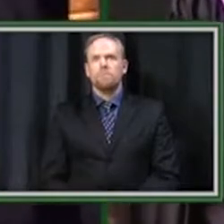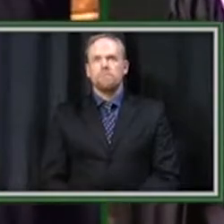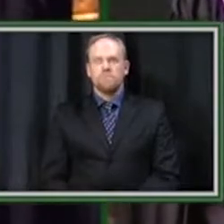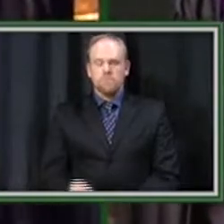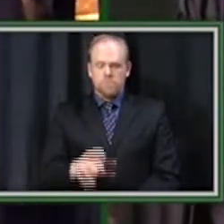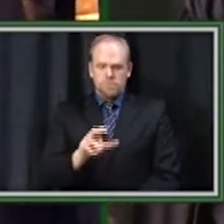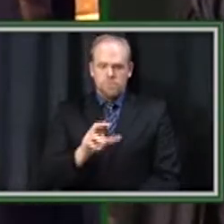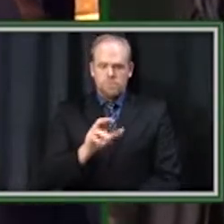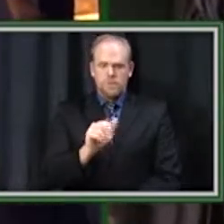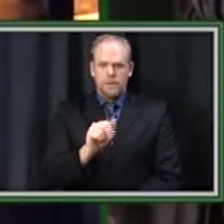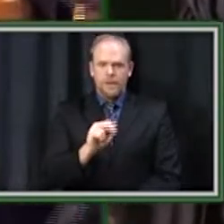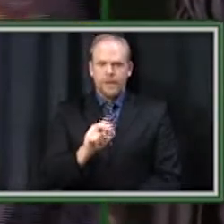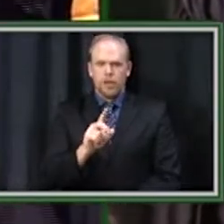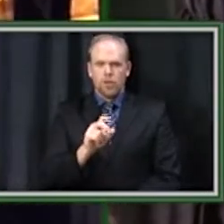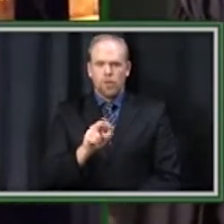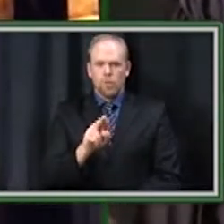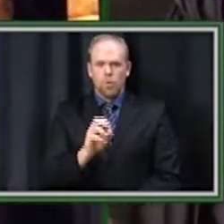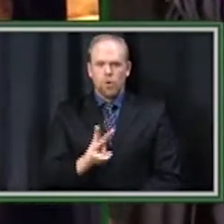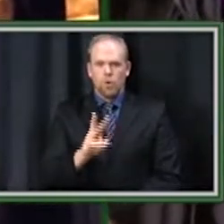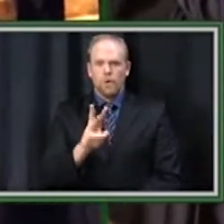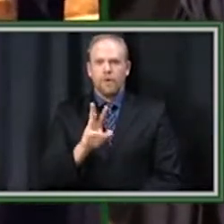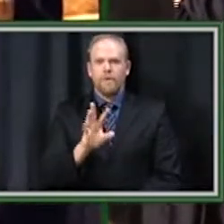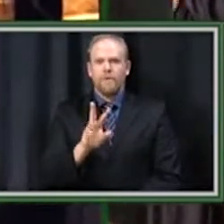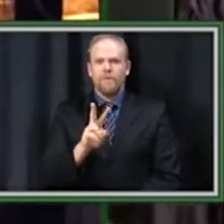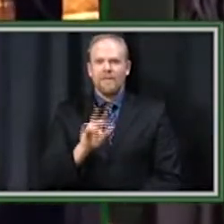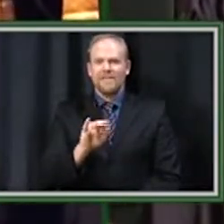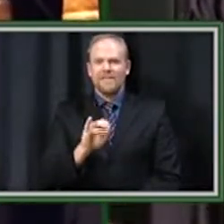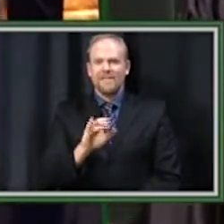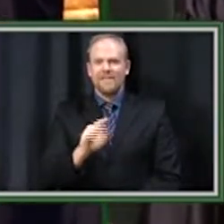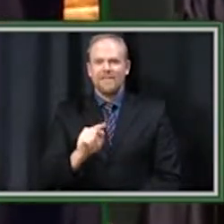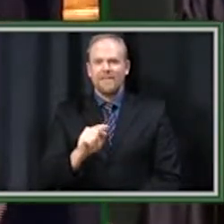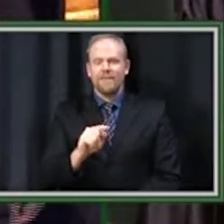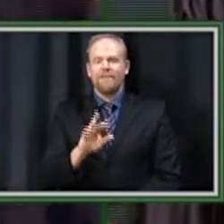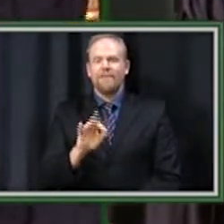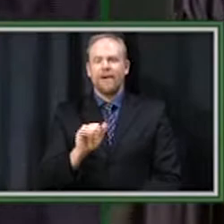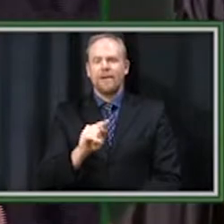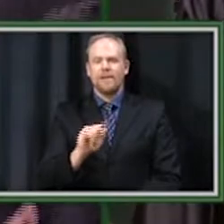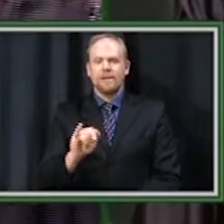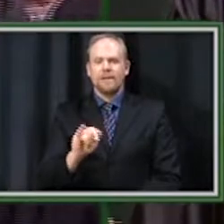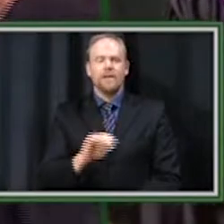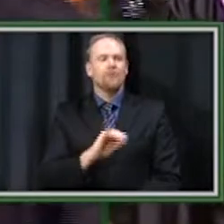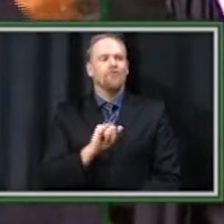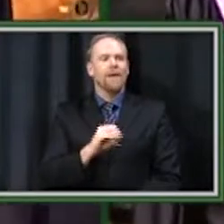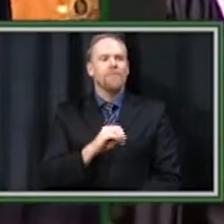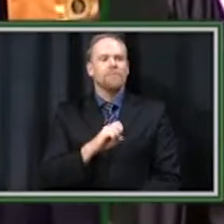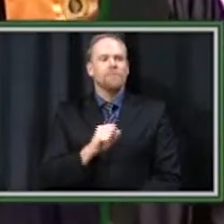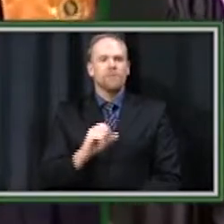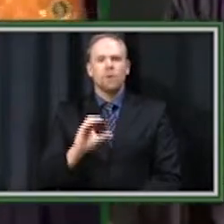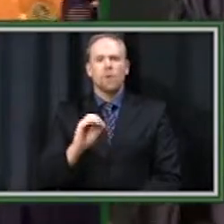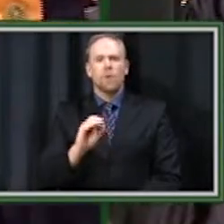Andrew Vincent Benfadi. James Cortez.